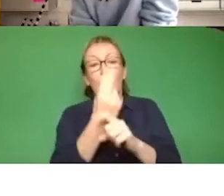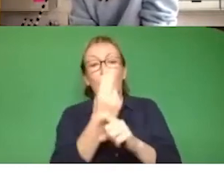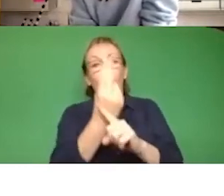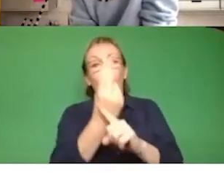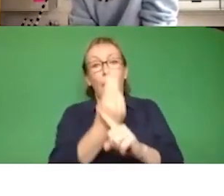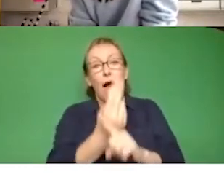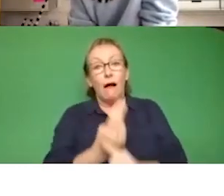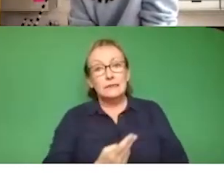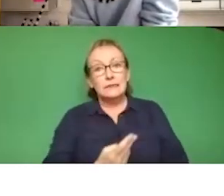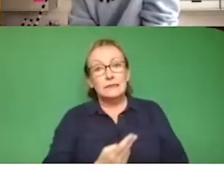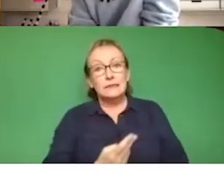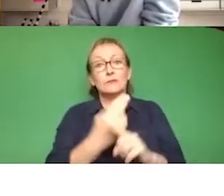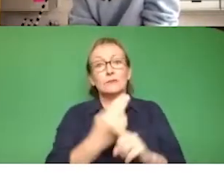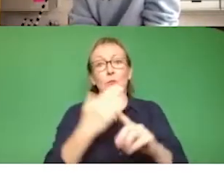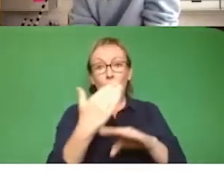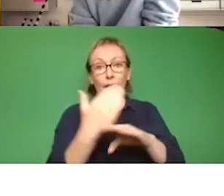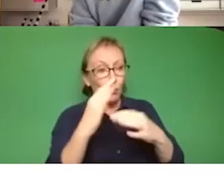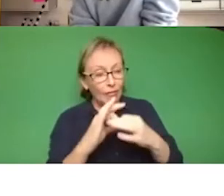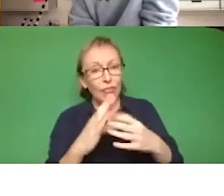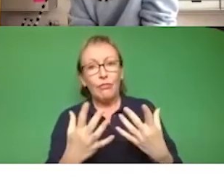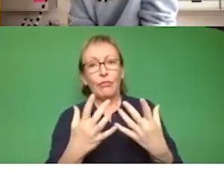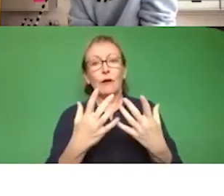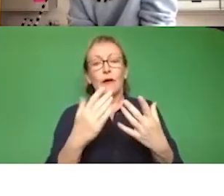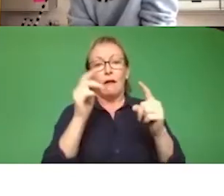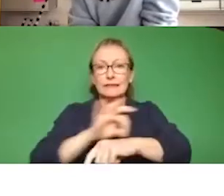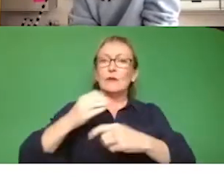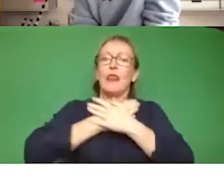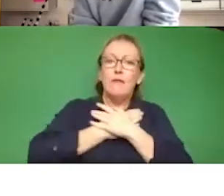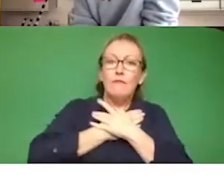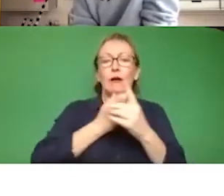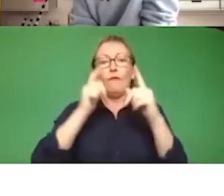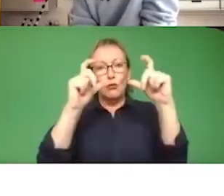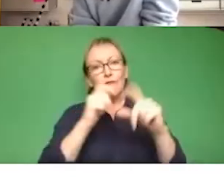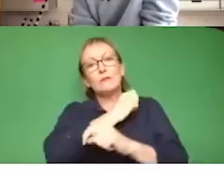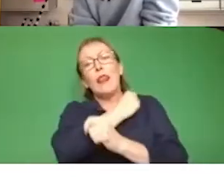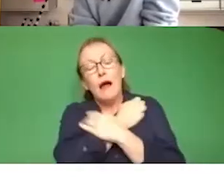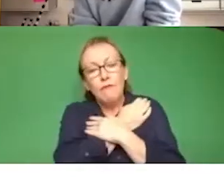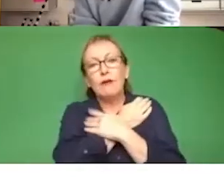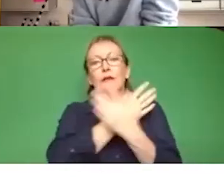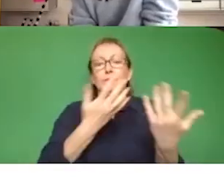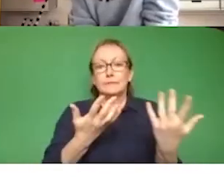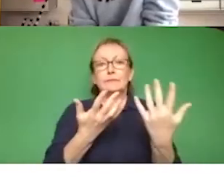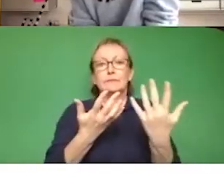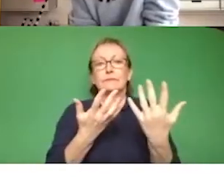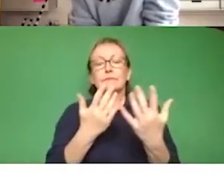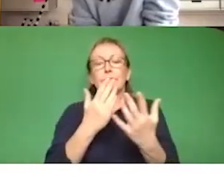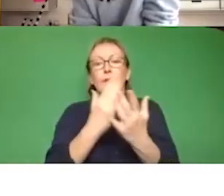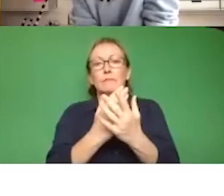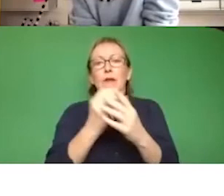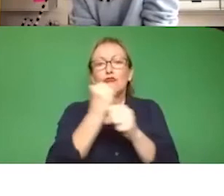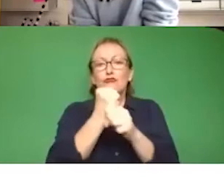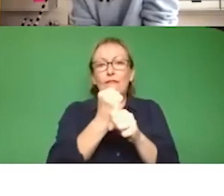and the architecture we love, and, you know, the photographers we love, and why the graphics. And, you